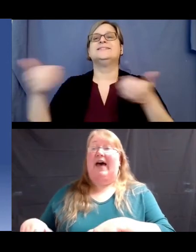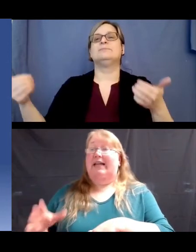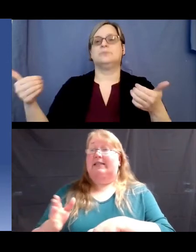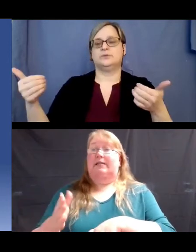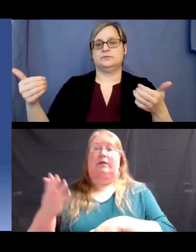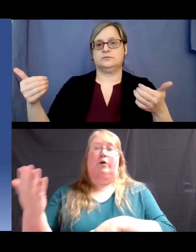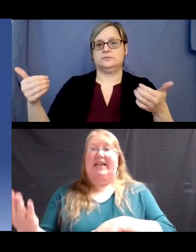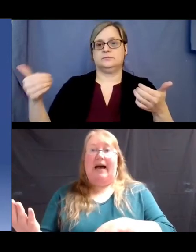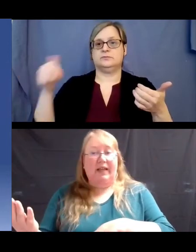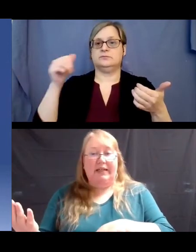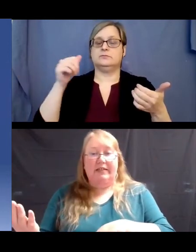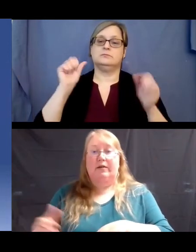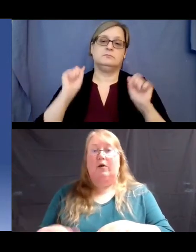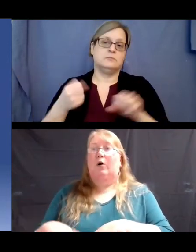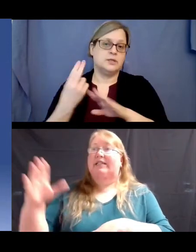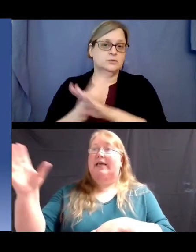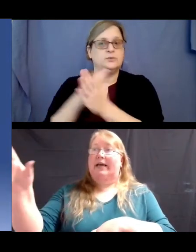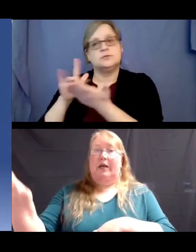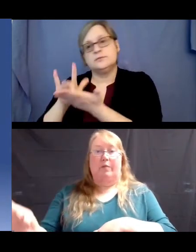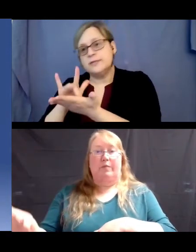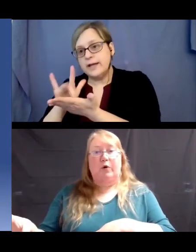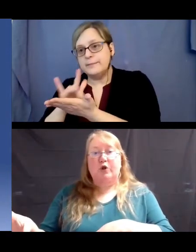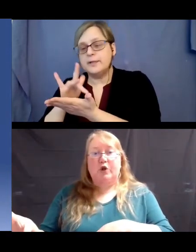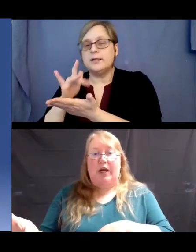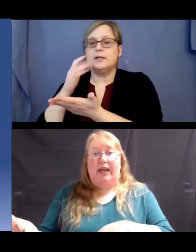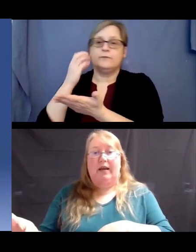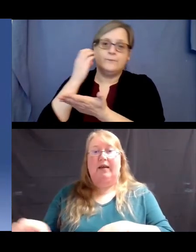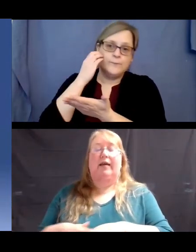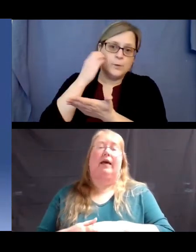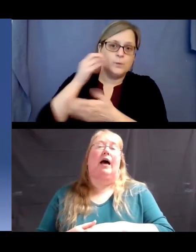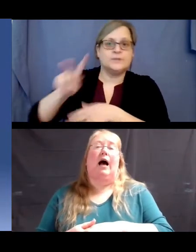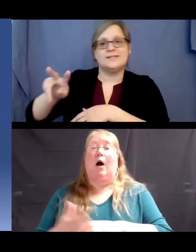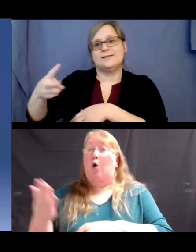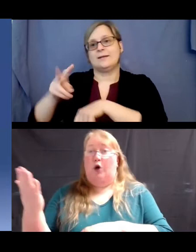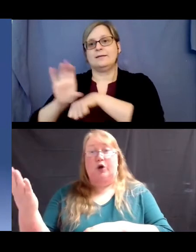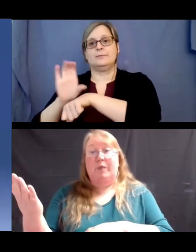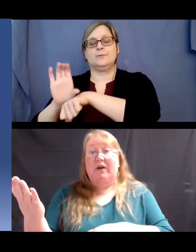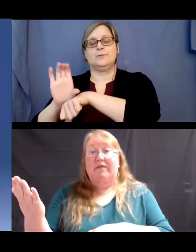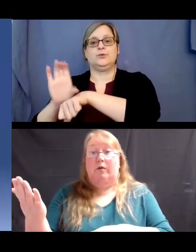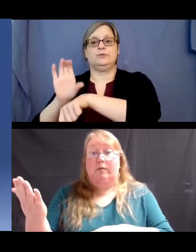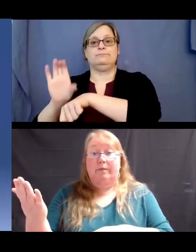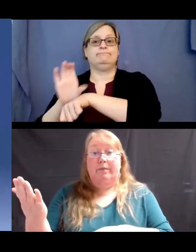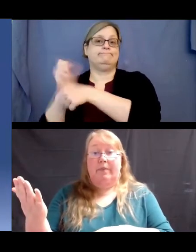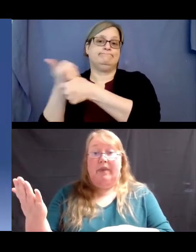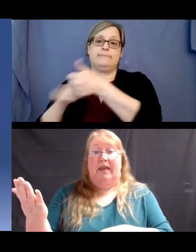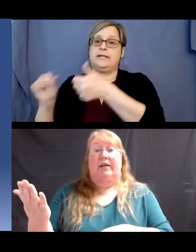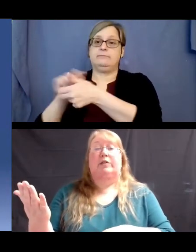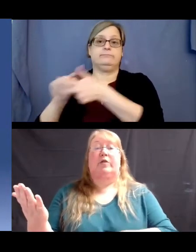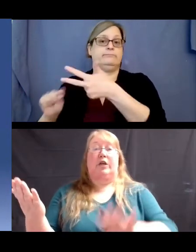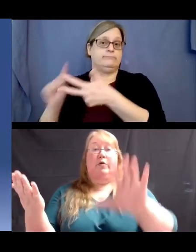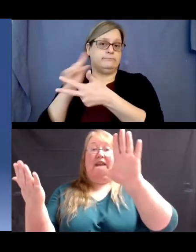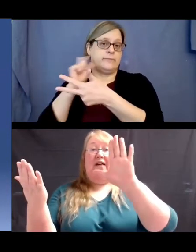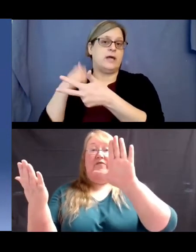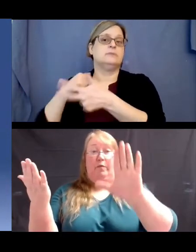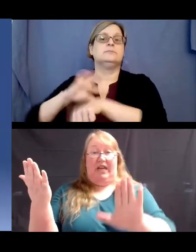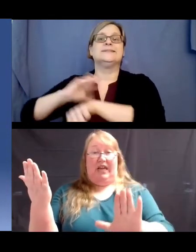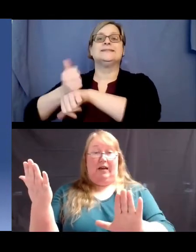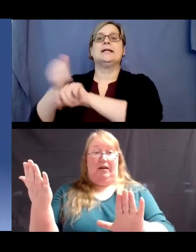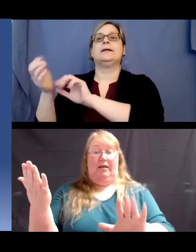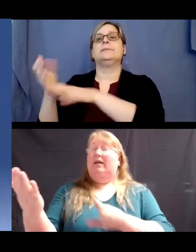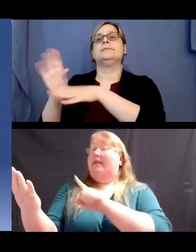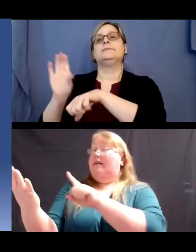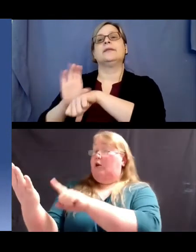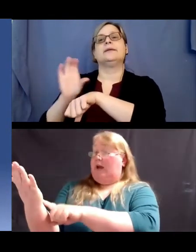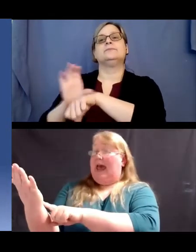whether that's your tablet or a second computer screen or your smartphone, so that you can have your